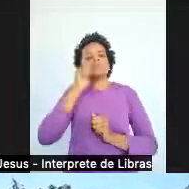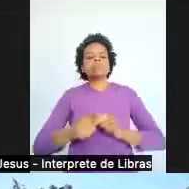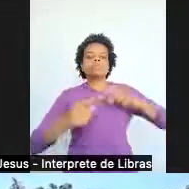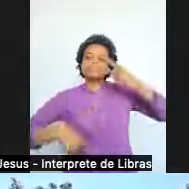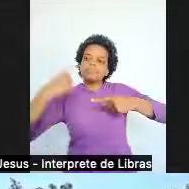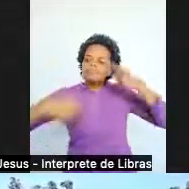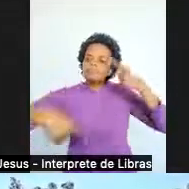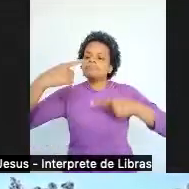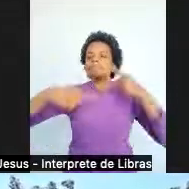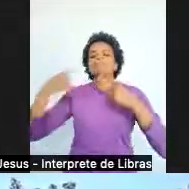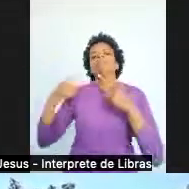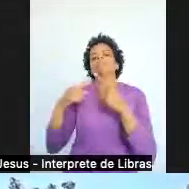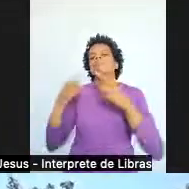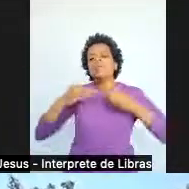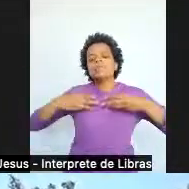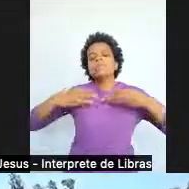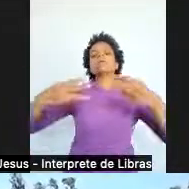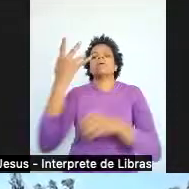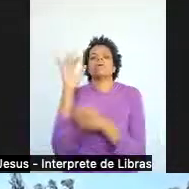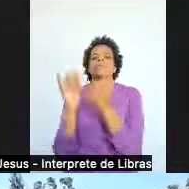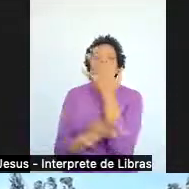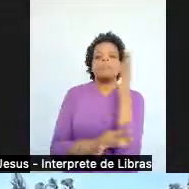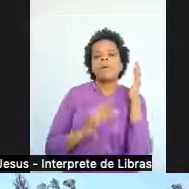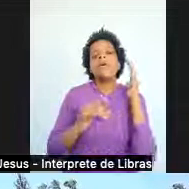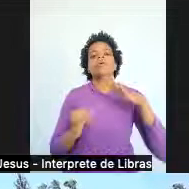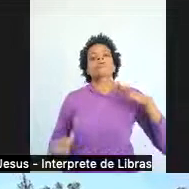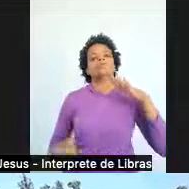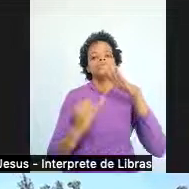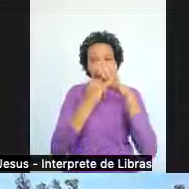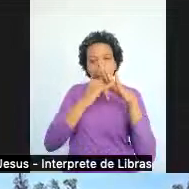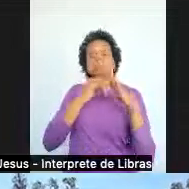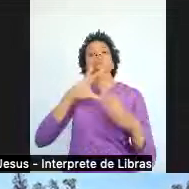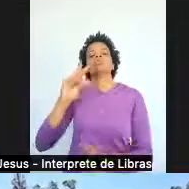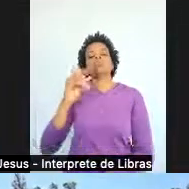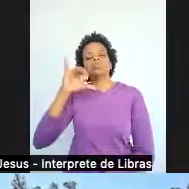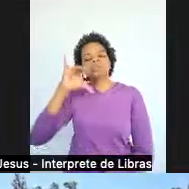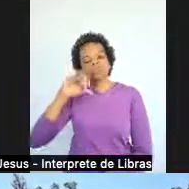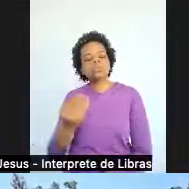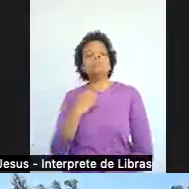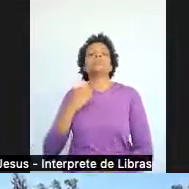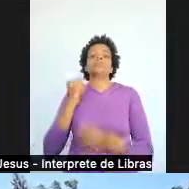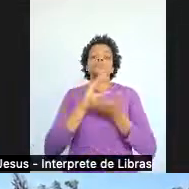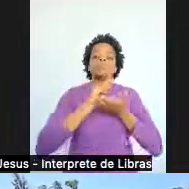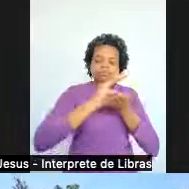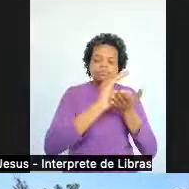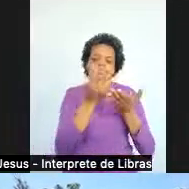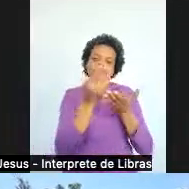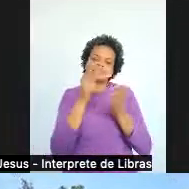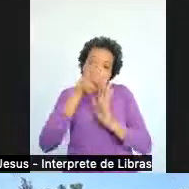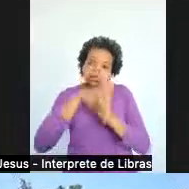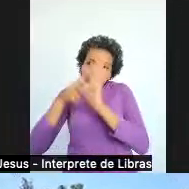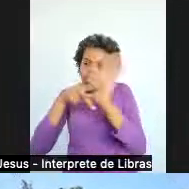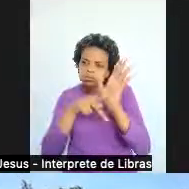between, for example, Petrobras, the Ministry of the Environment, the Chico Mendes Institute for Biodiversity Conservation, and sponsored projects